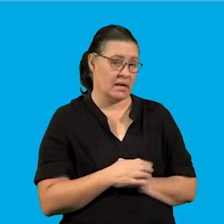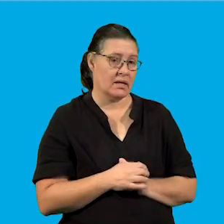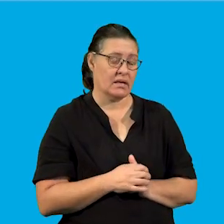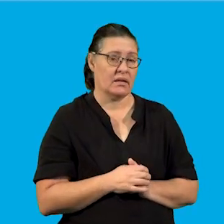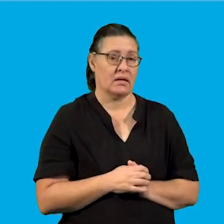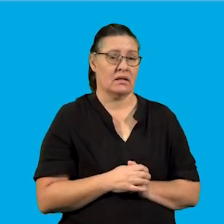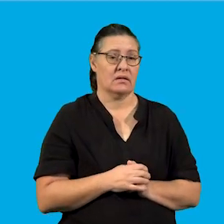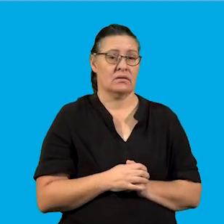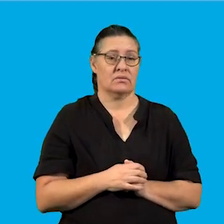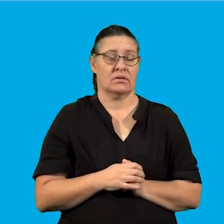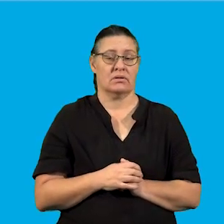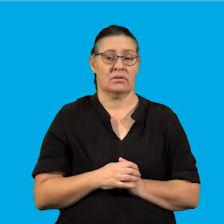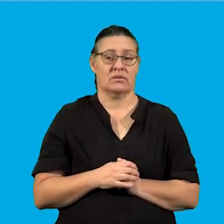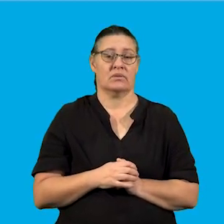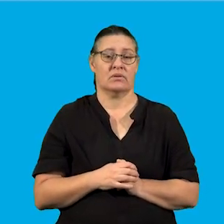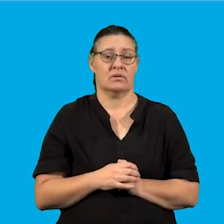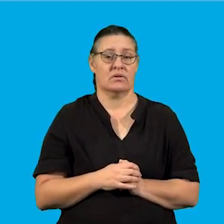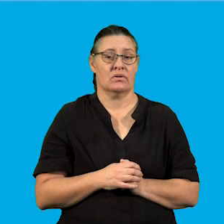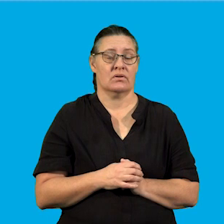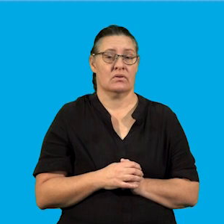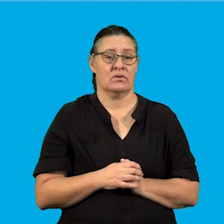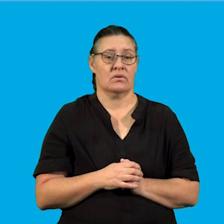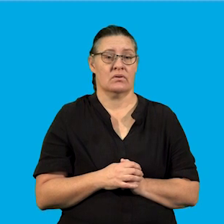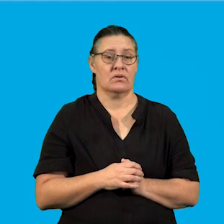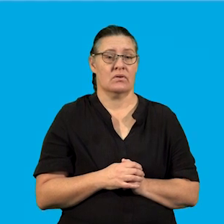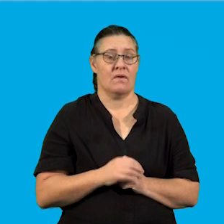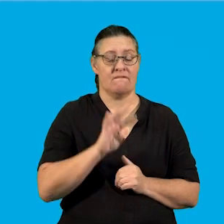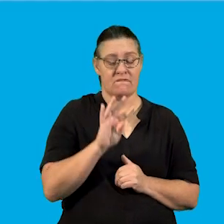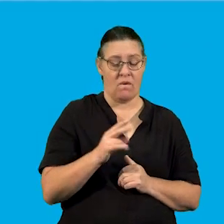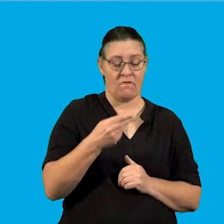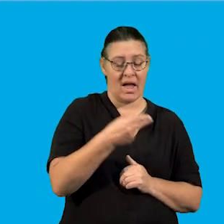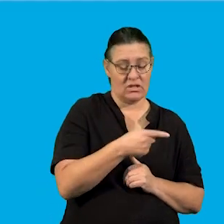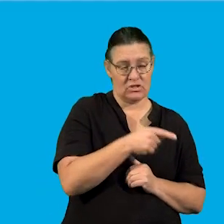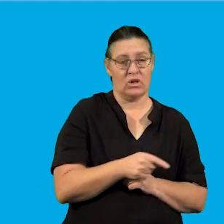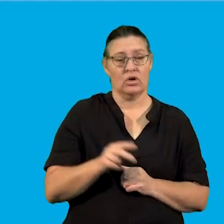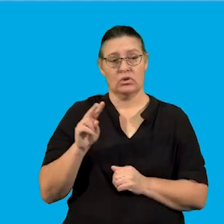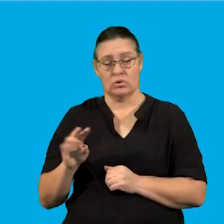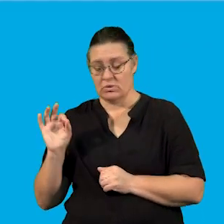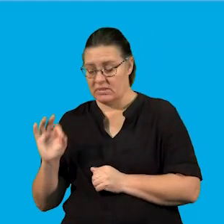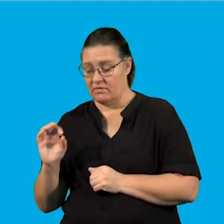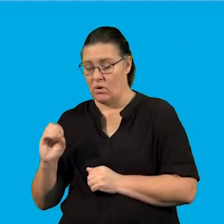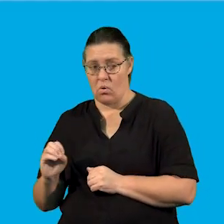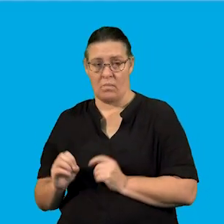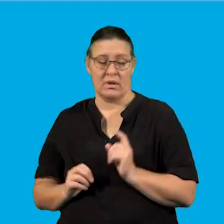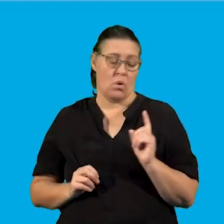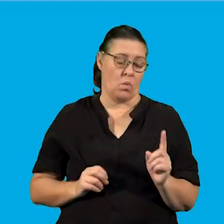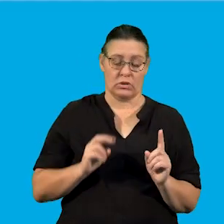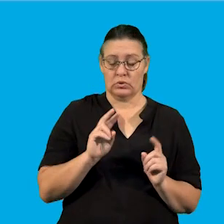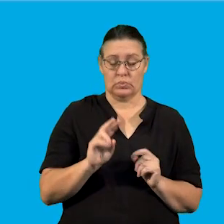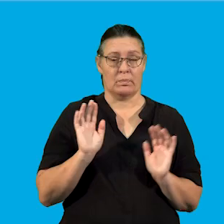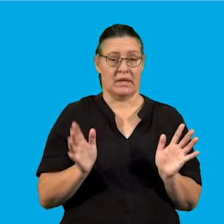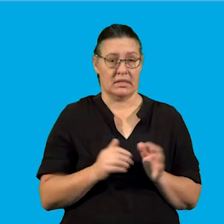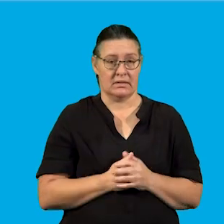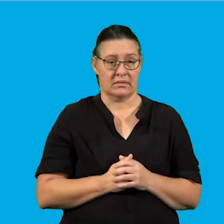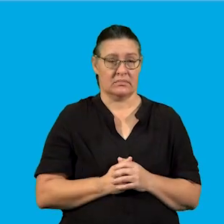have? Like I said, the 4 is specifically for the H, the 2 specifically for the O, so that means